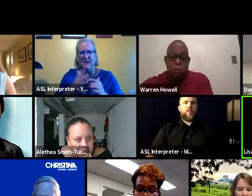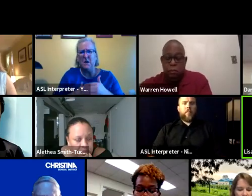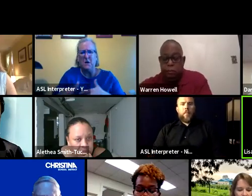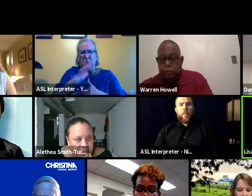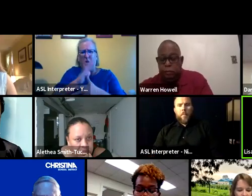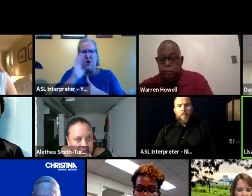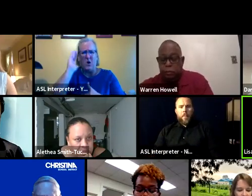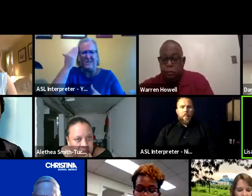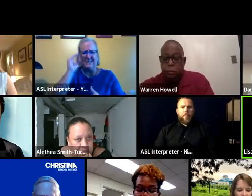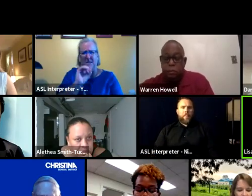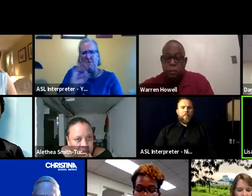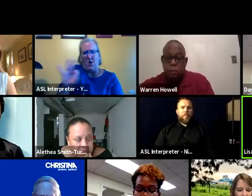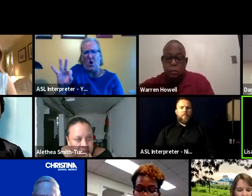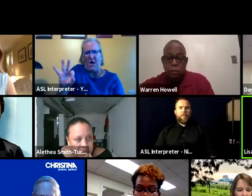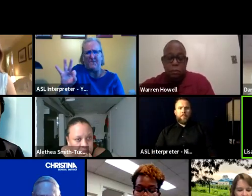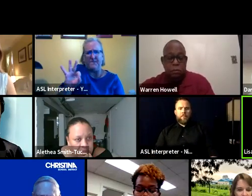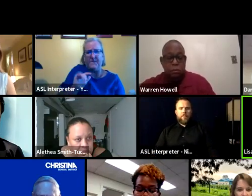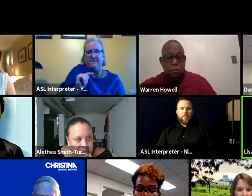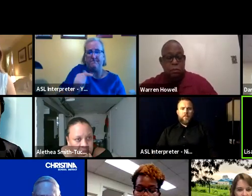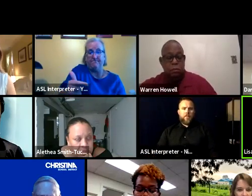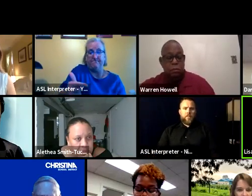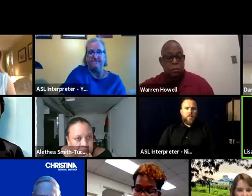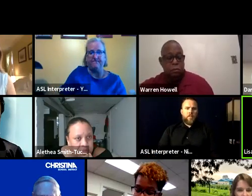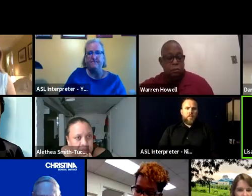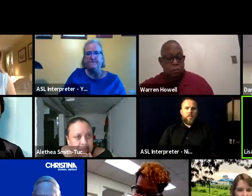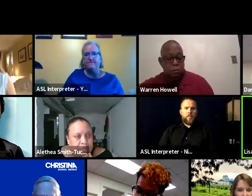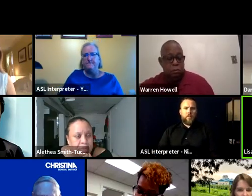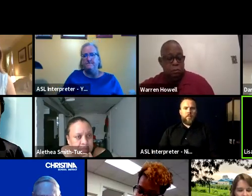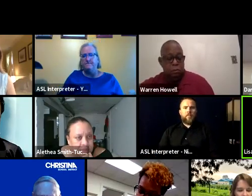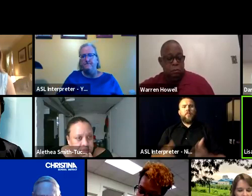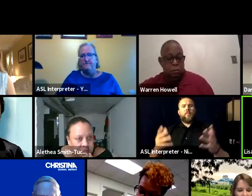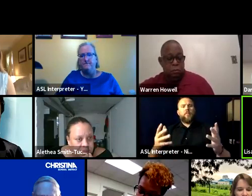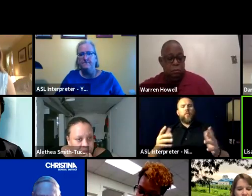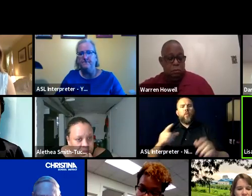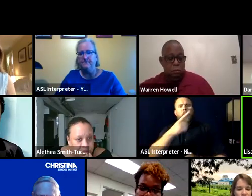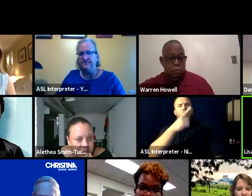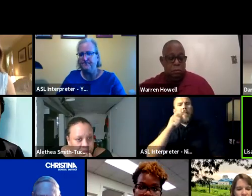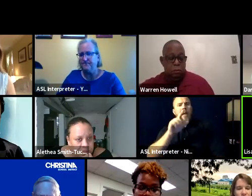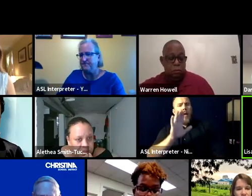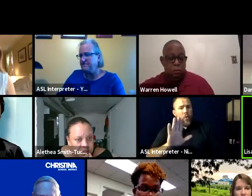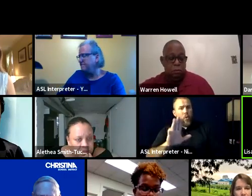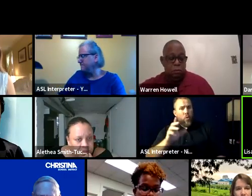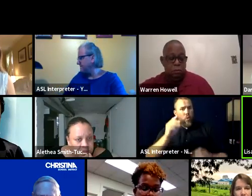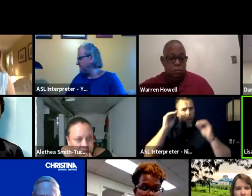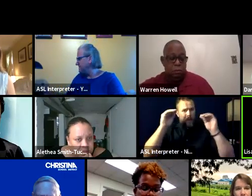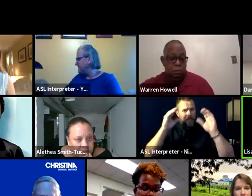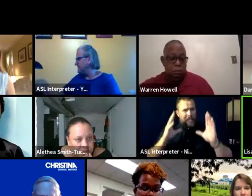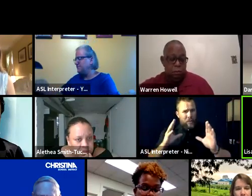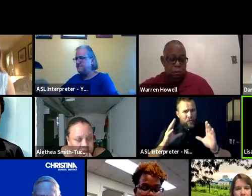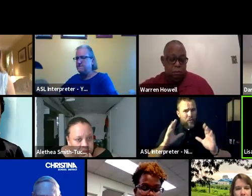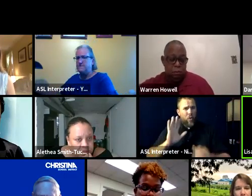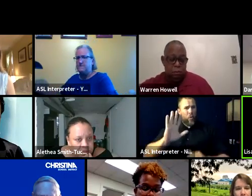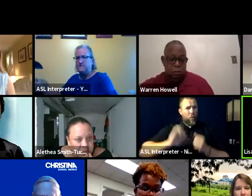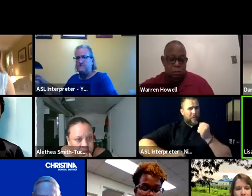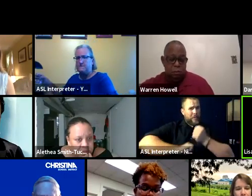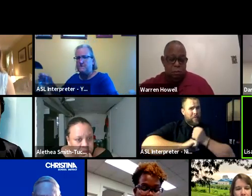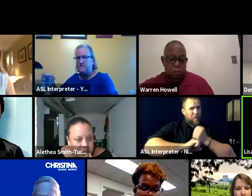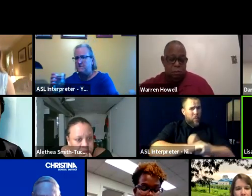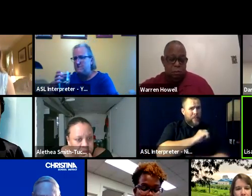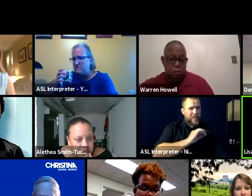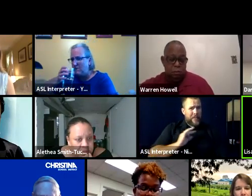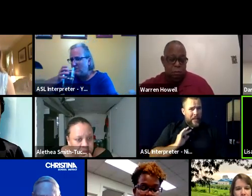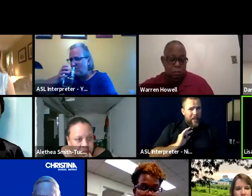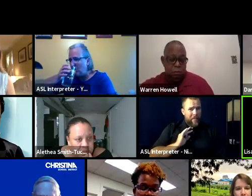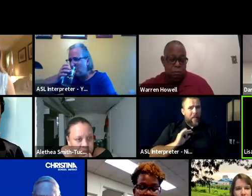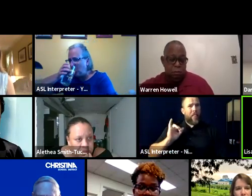unprecedented times because it is your teachers and support staff that make our CSD pride. We are the ones that